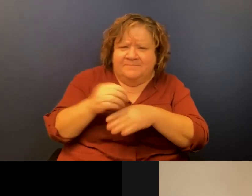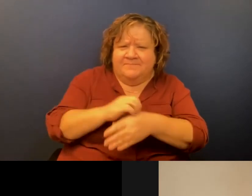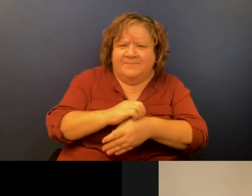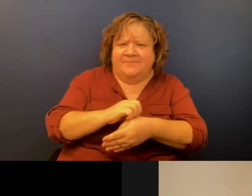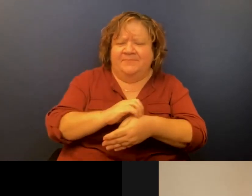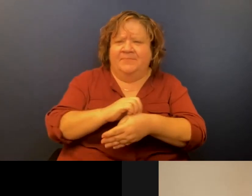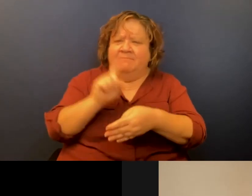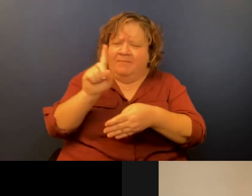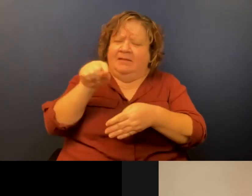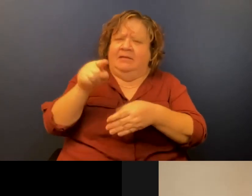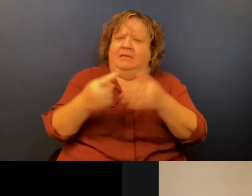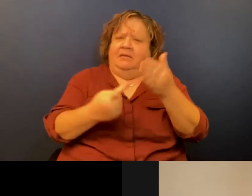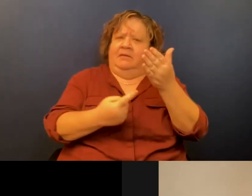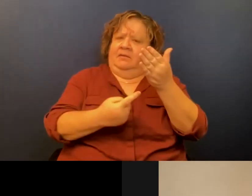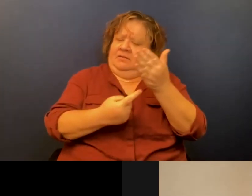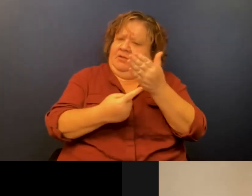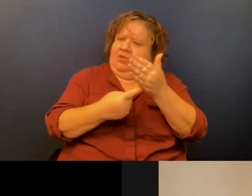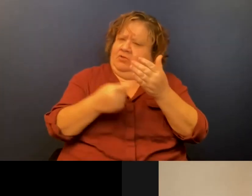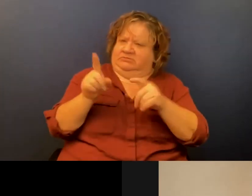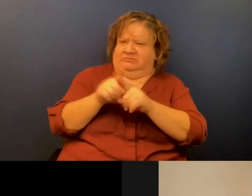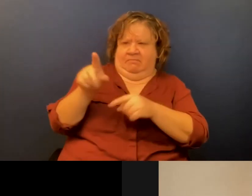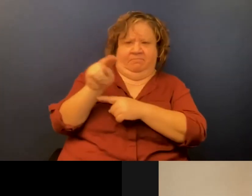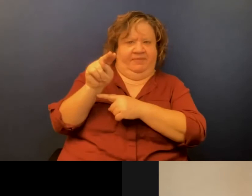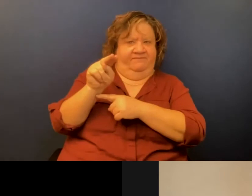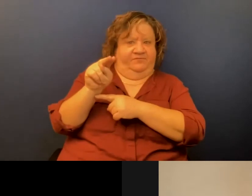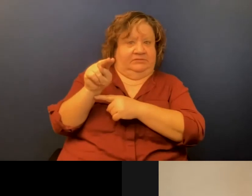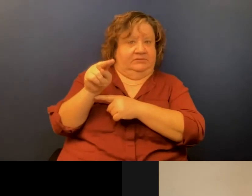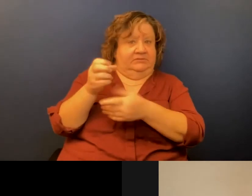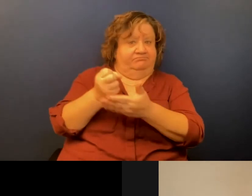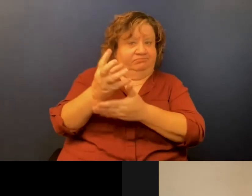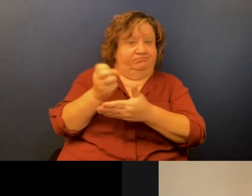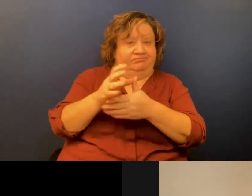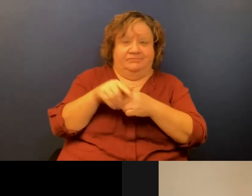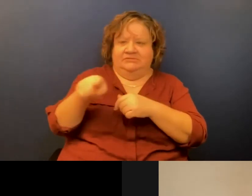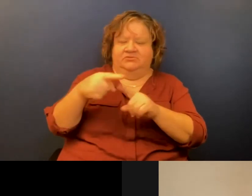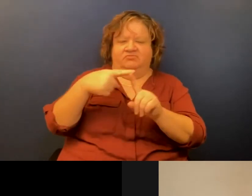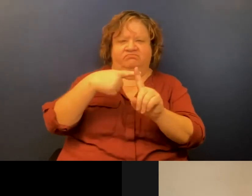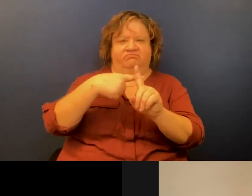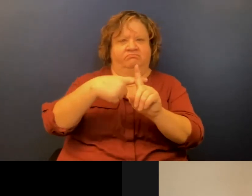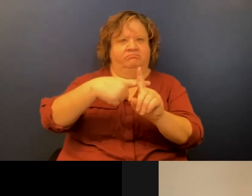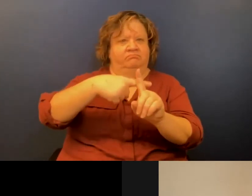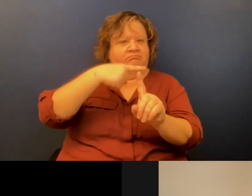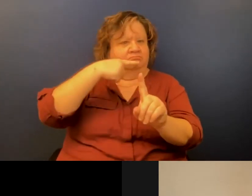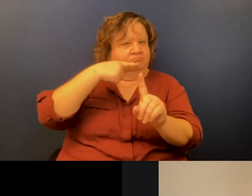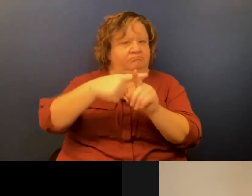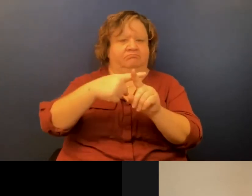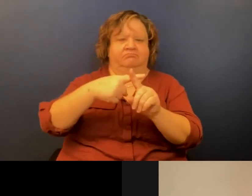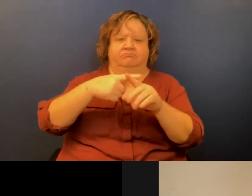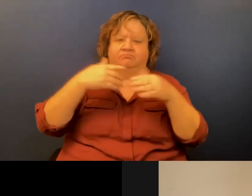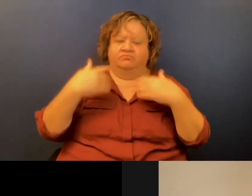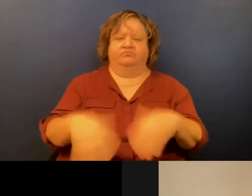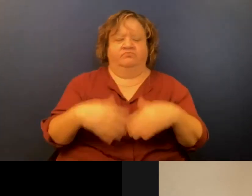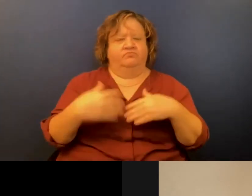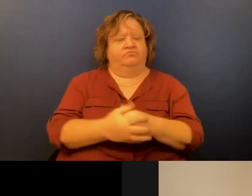plus for people with disability, and because this